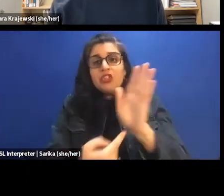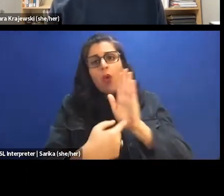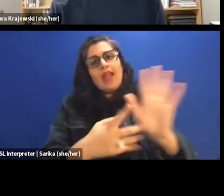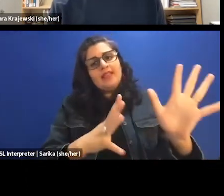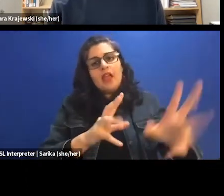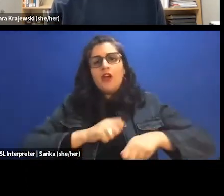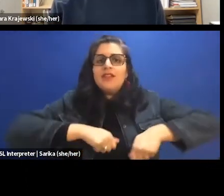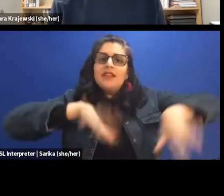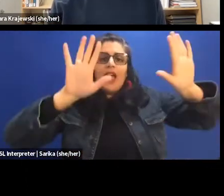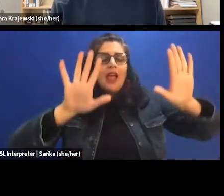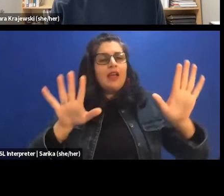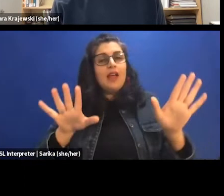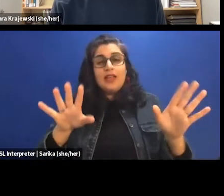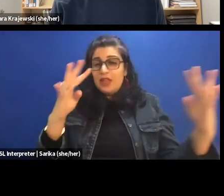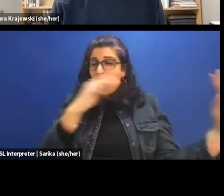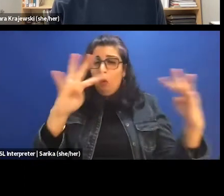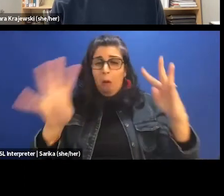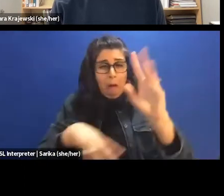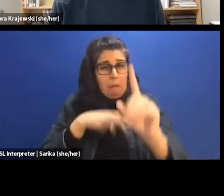and madness of war.